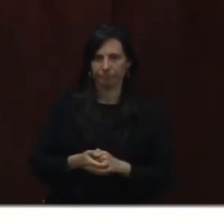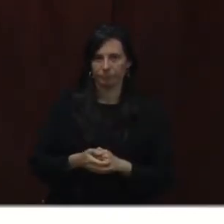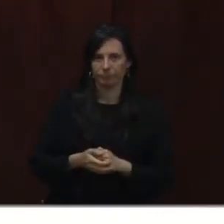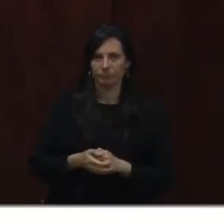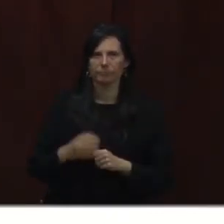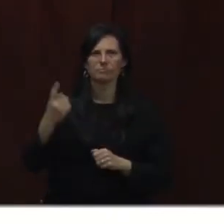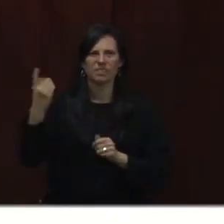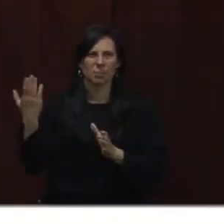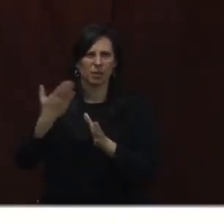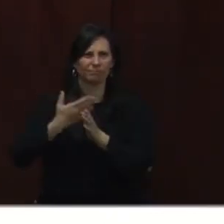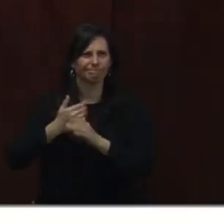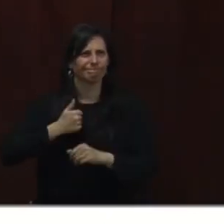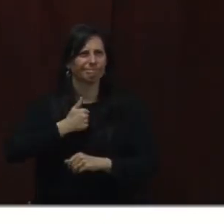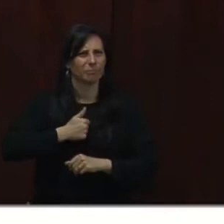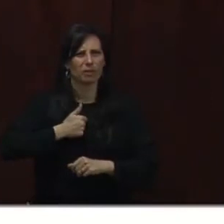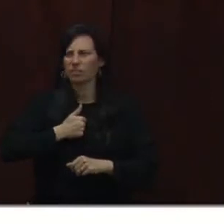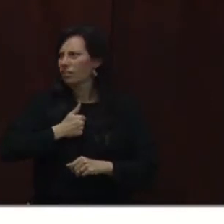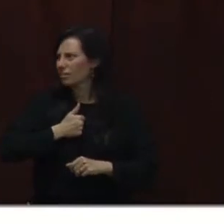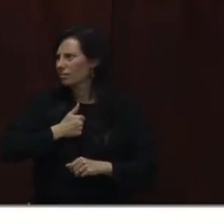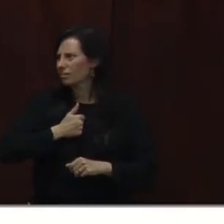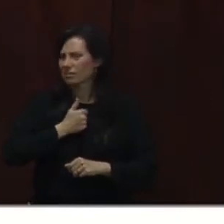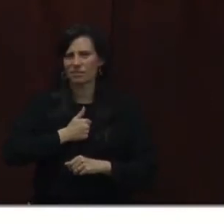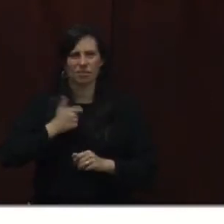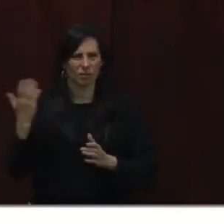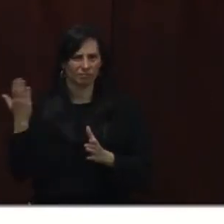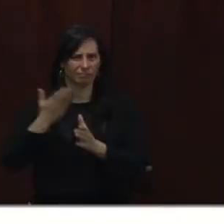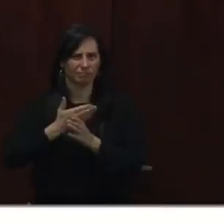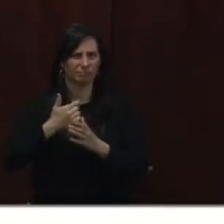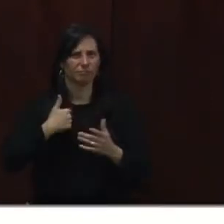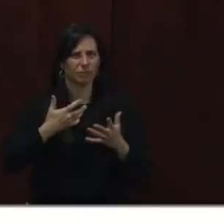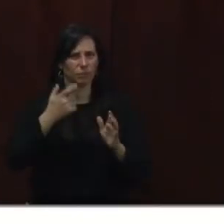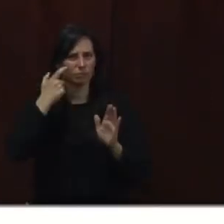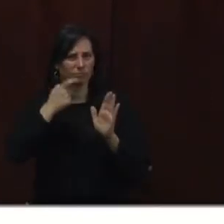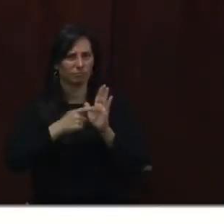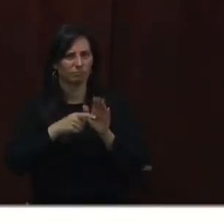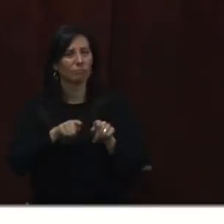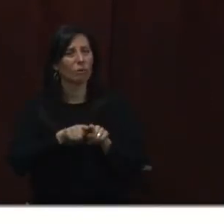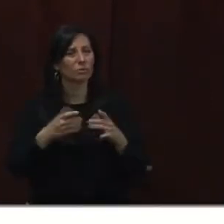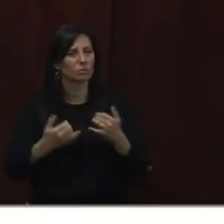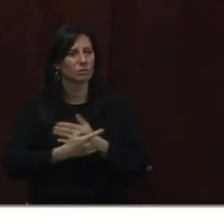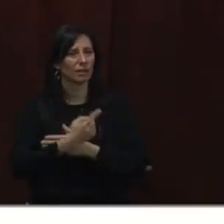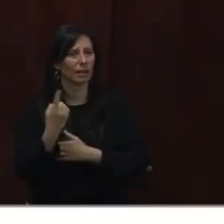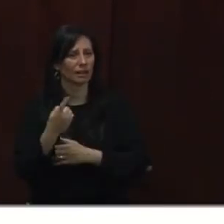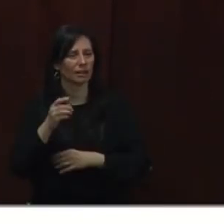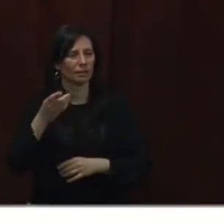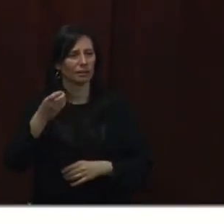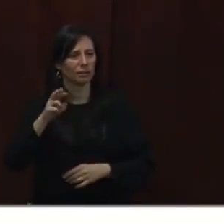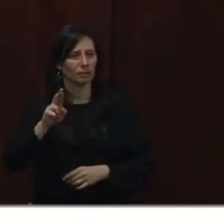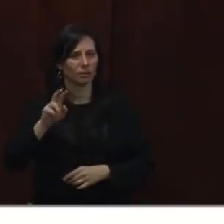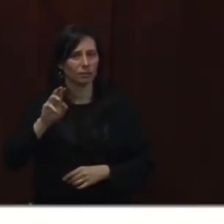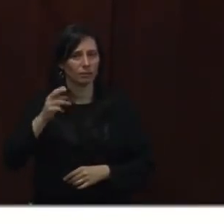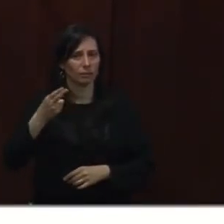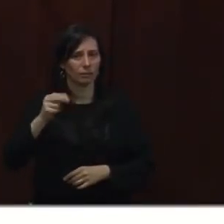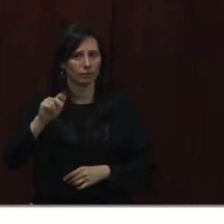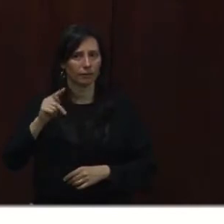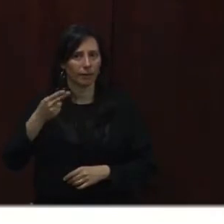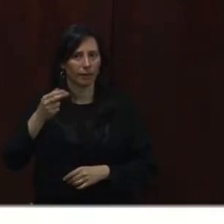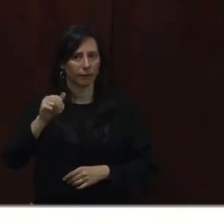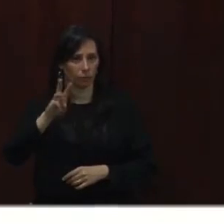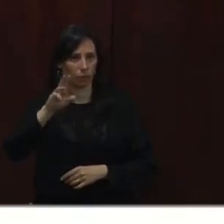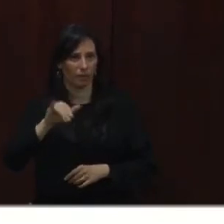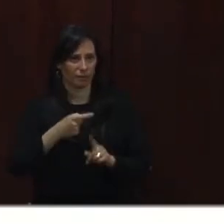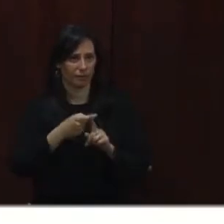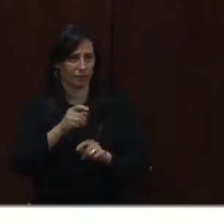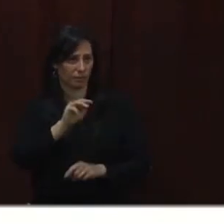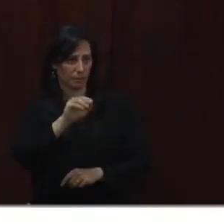Stacie, I apologize for interrupting. I wanted to acknowledge we also have Dr. Hathaway from Mission Hospital here with us today. And Dr. Hathaway, were